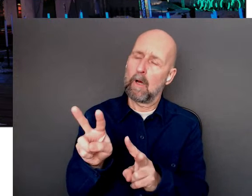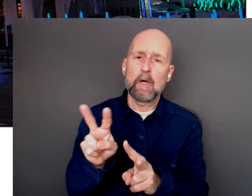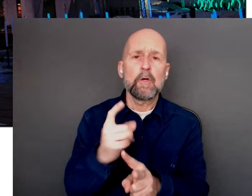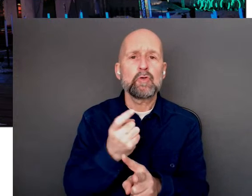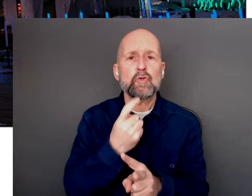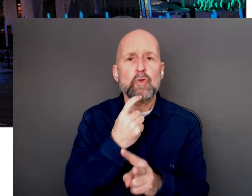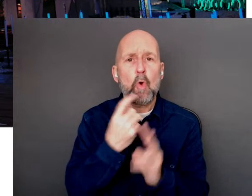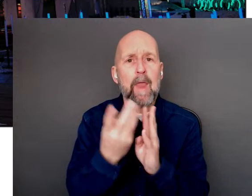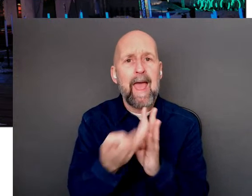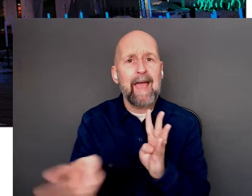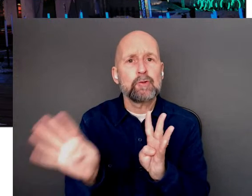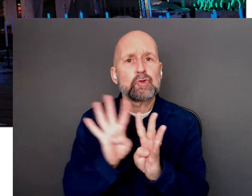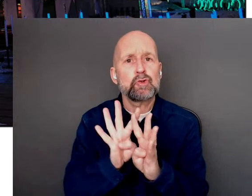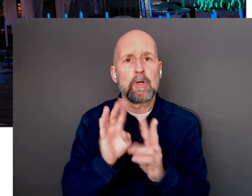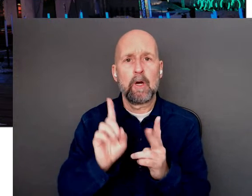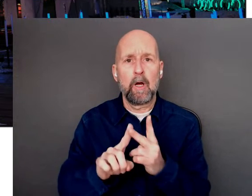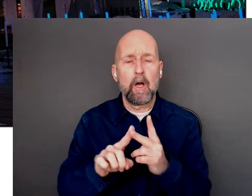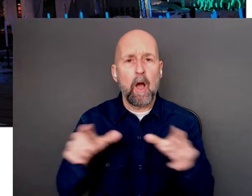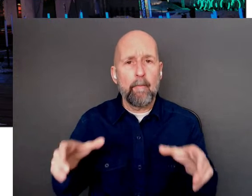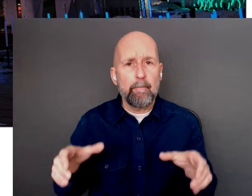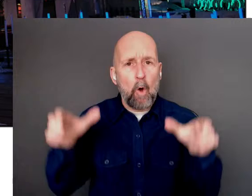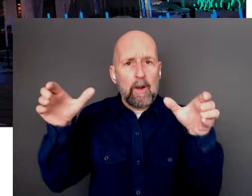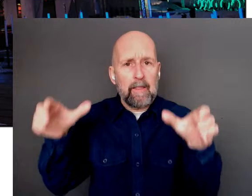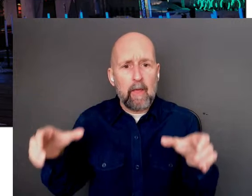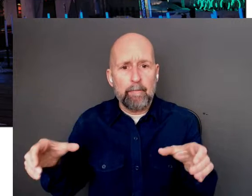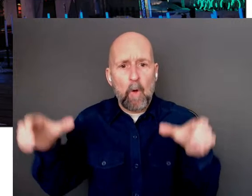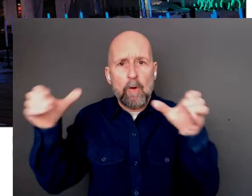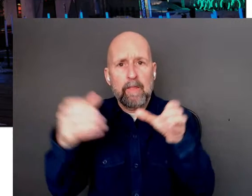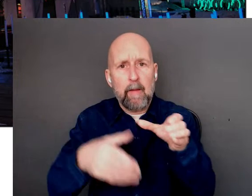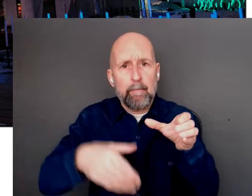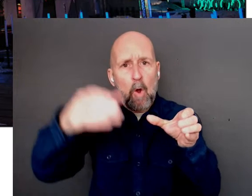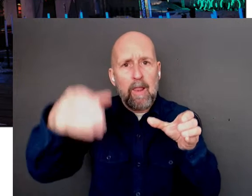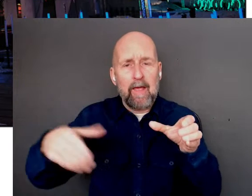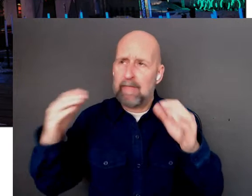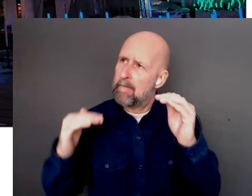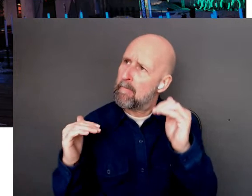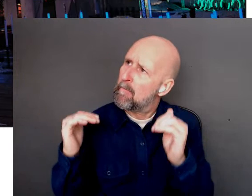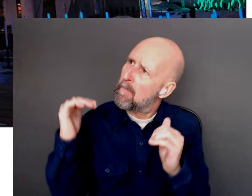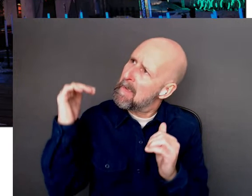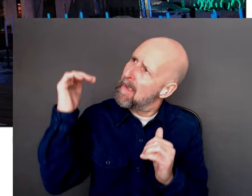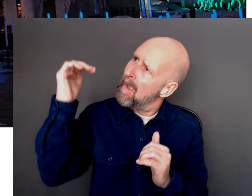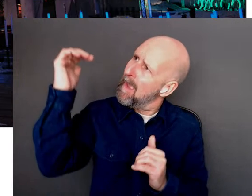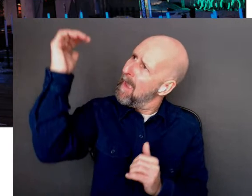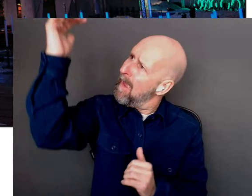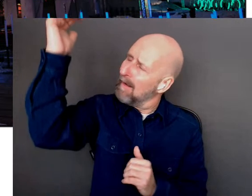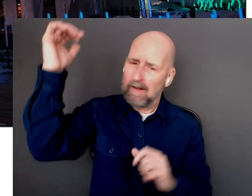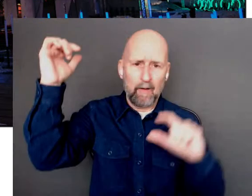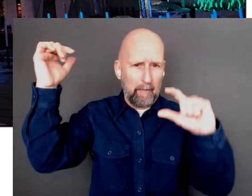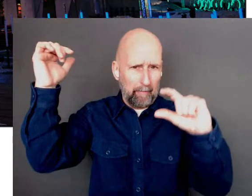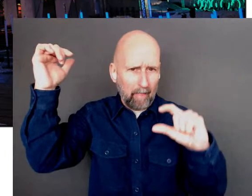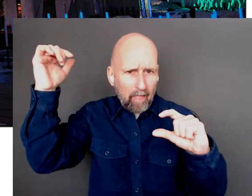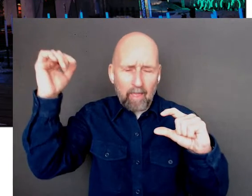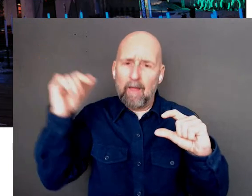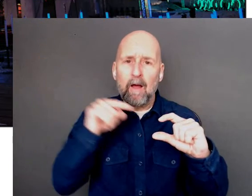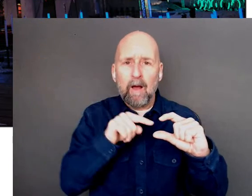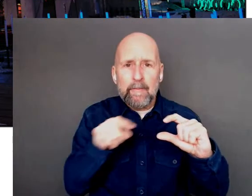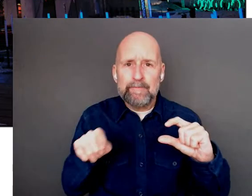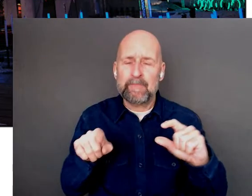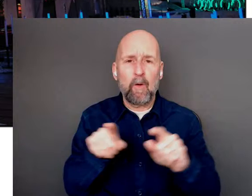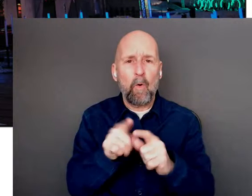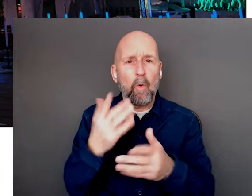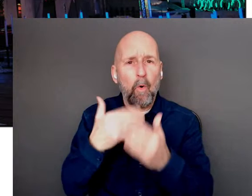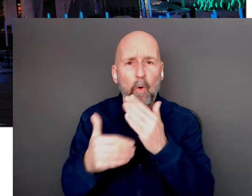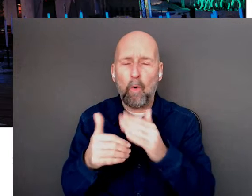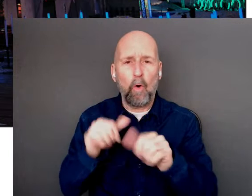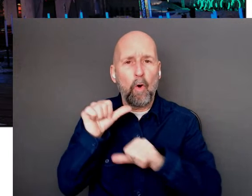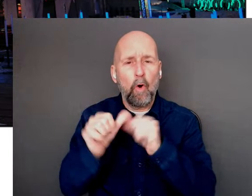big monoliths that kind of are bigger than you, and also this idea of this maybe the druidic ritual or circle